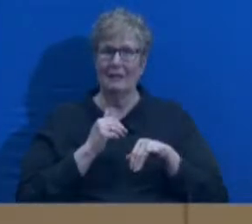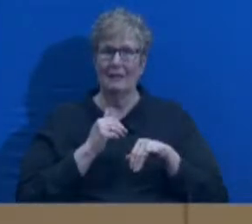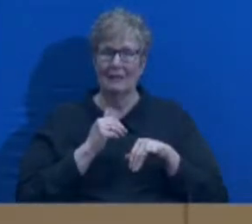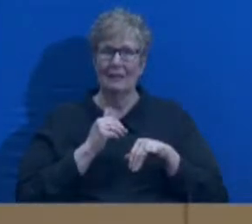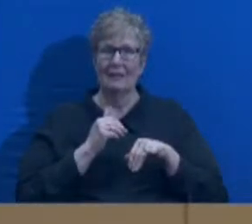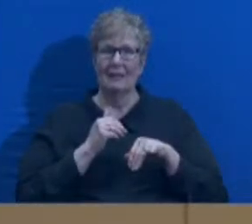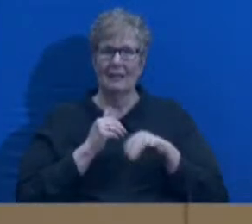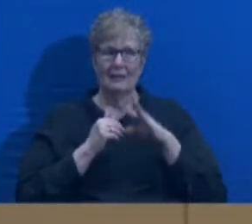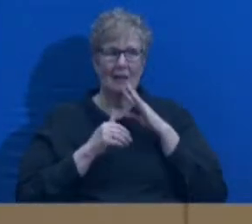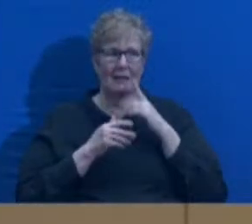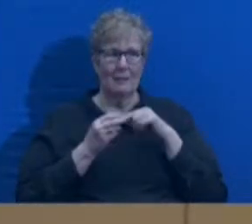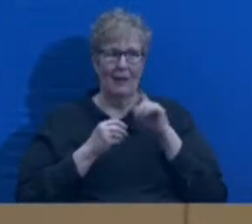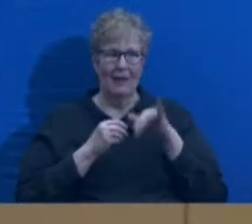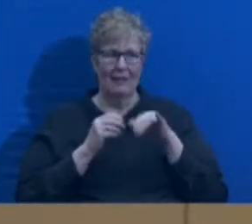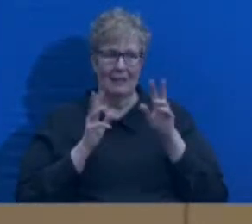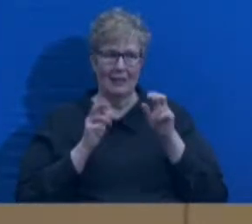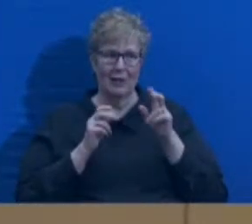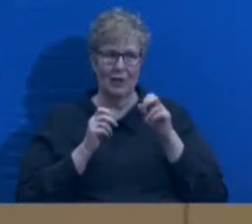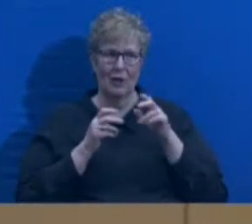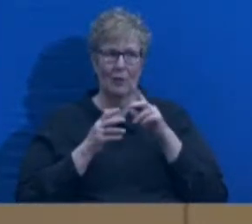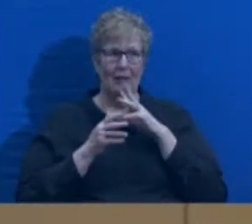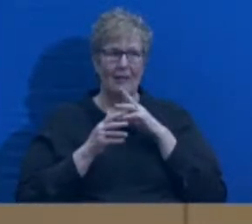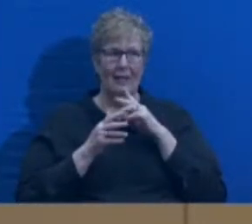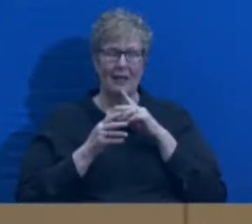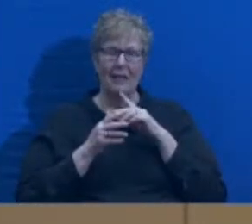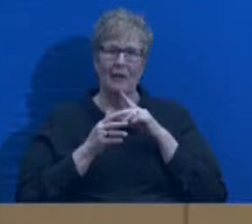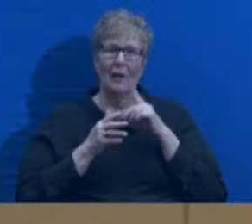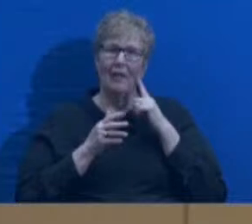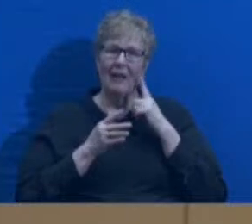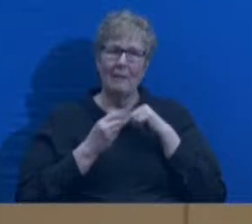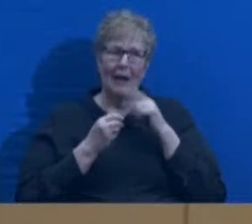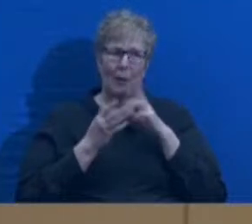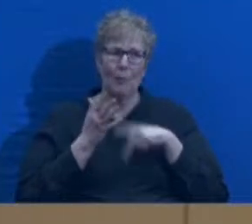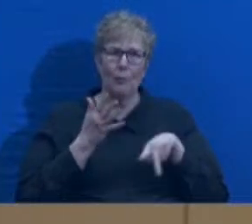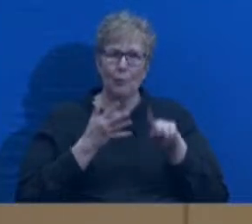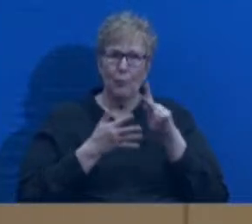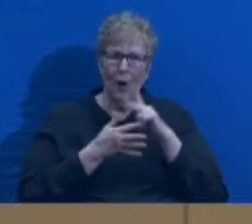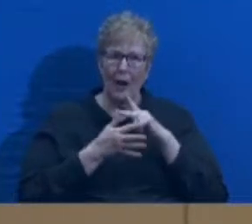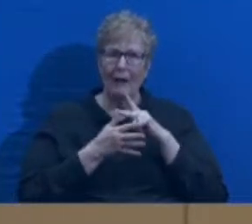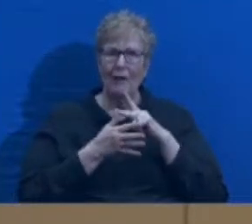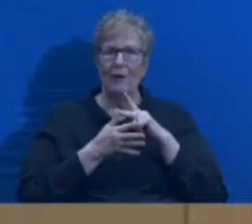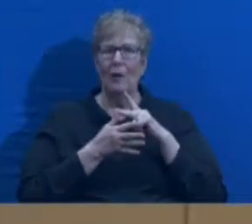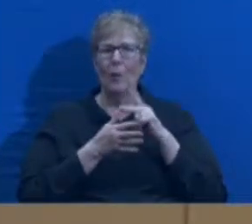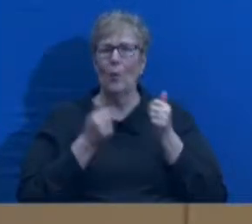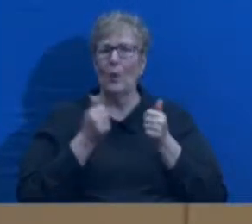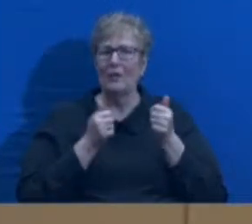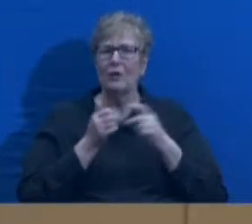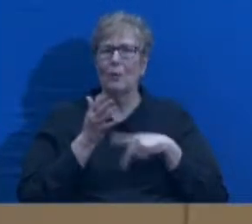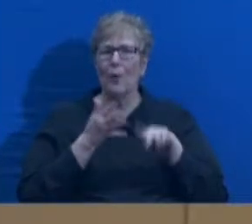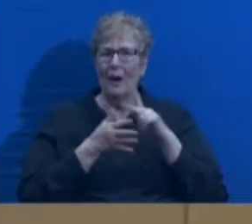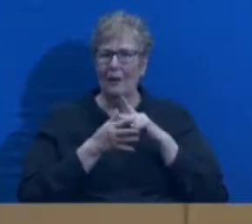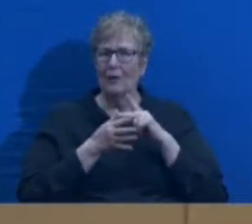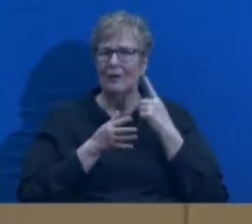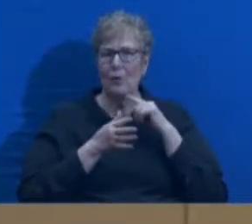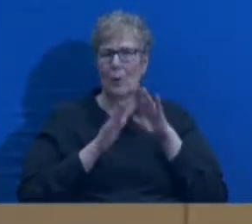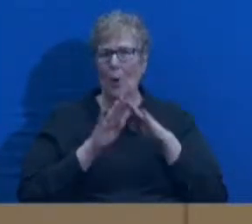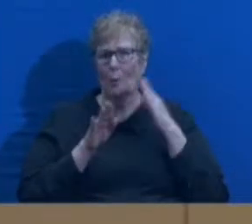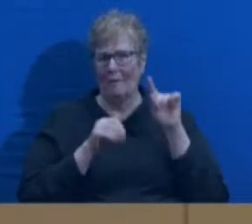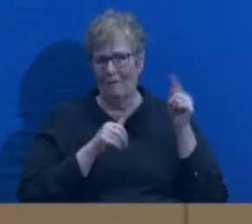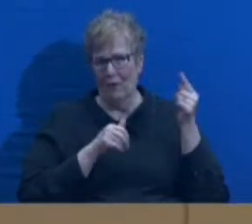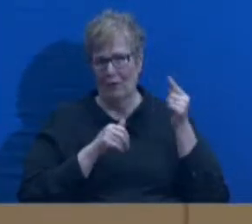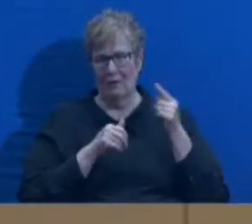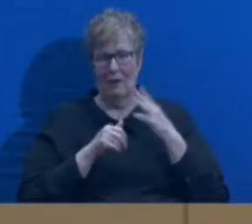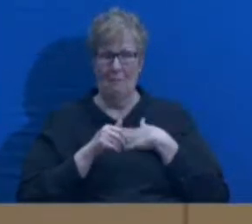to this particular issue is prioritization of what we open. From